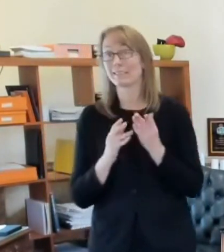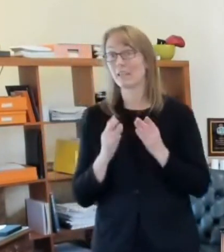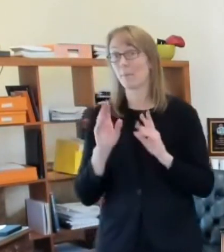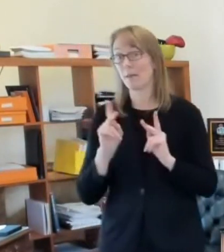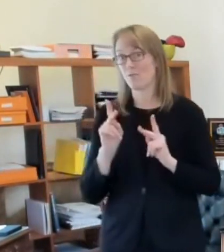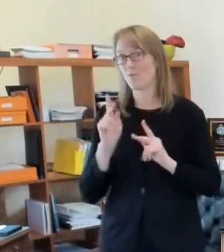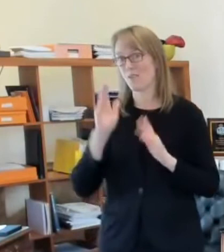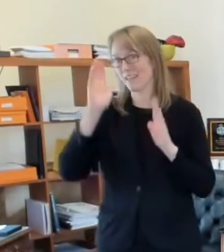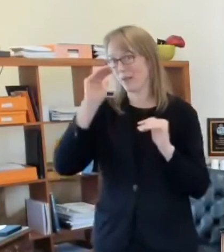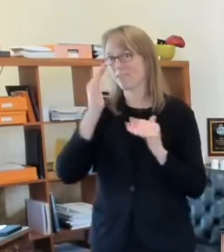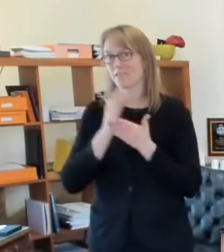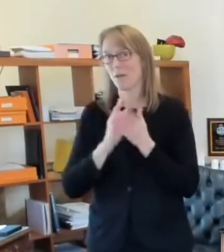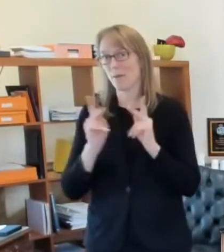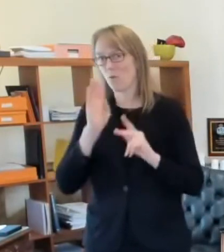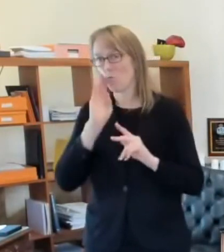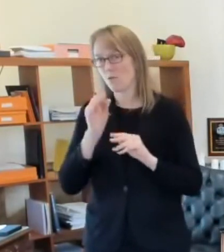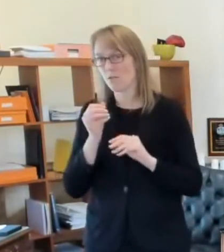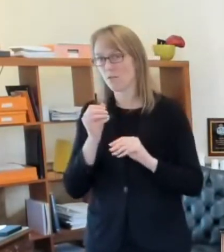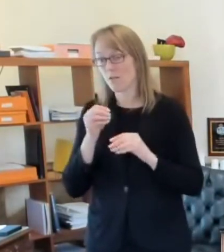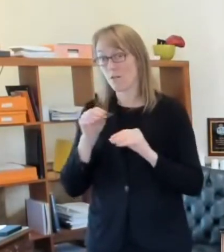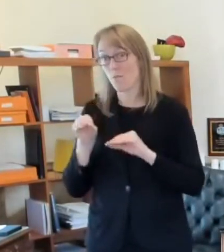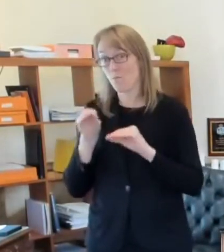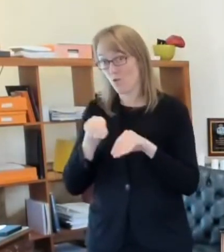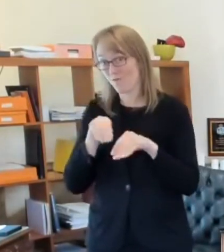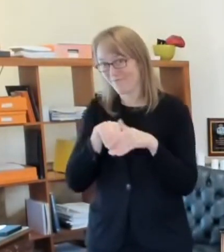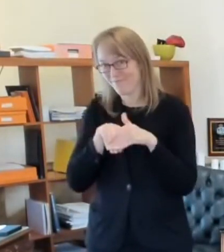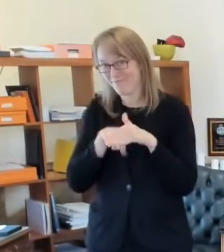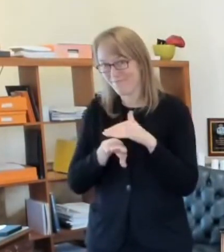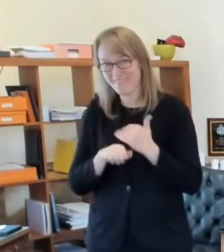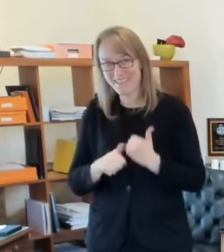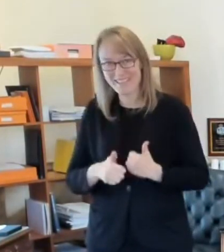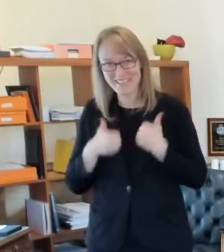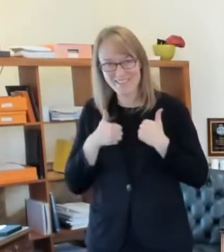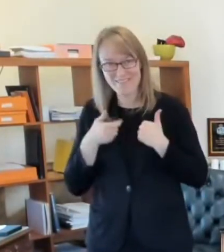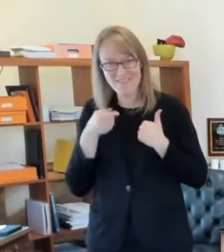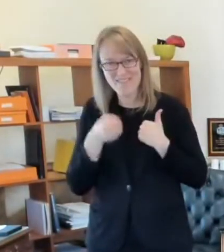weeks, certainly by the end of the month. And it's